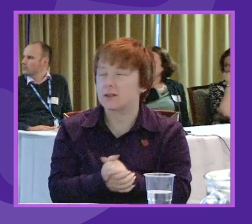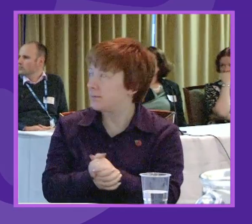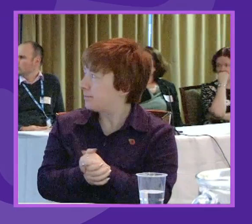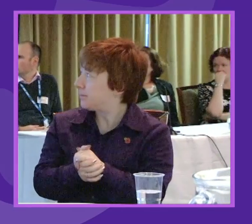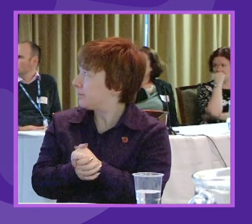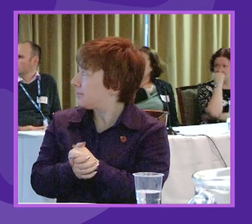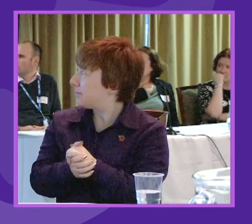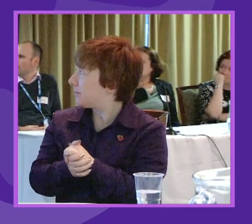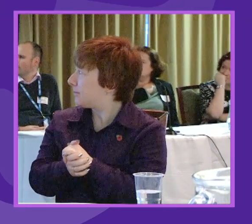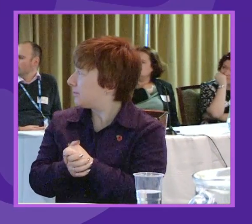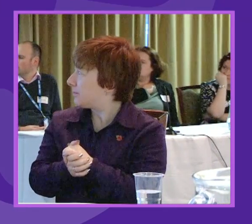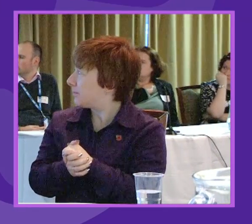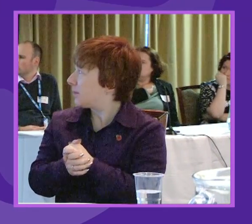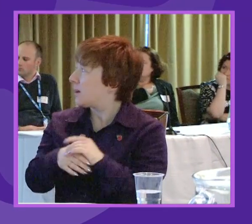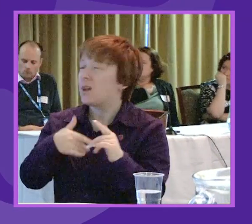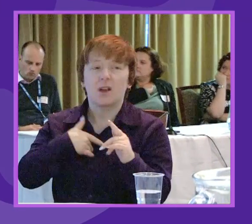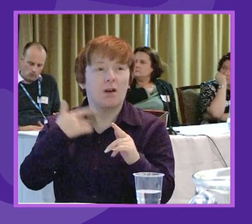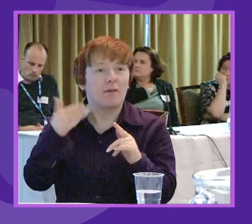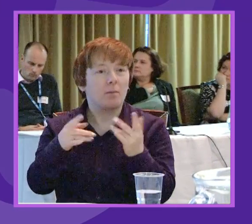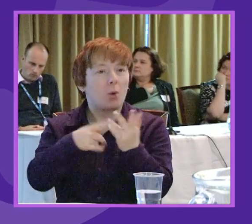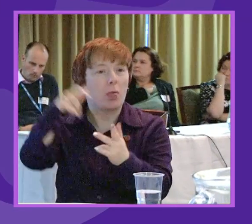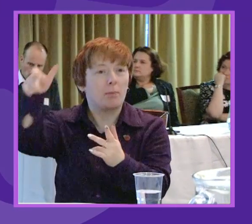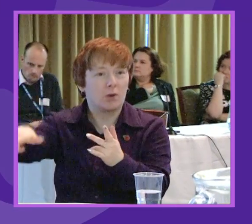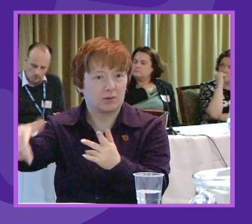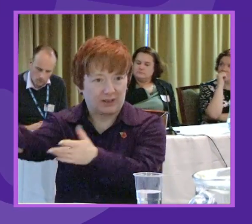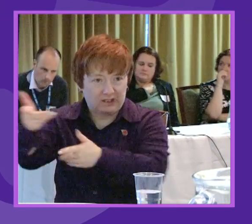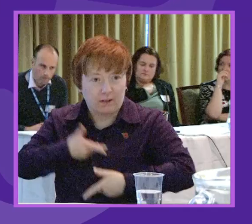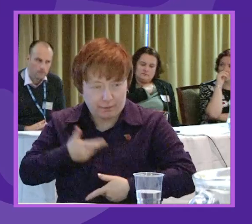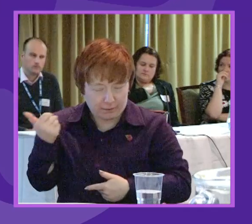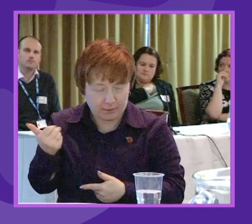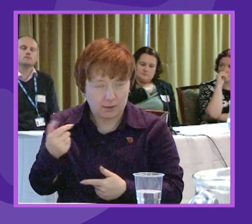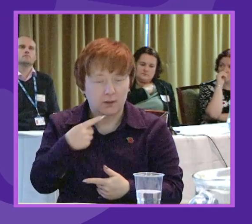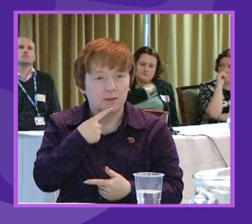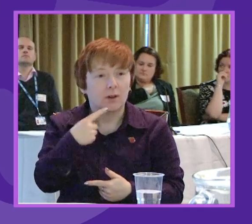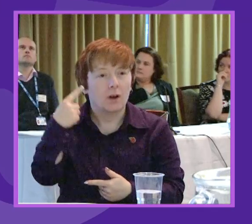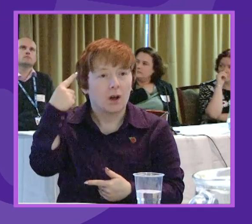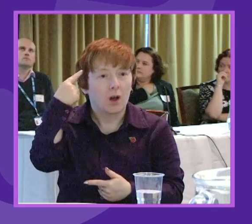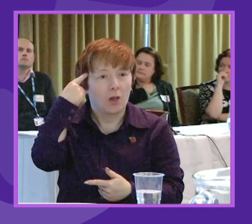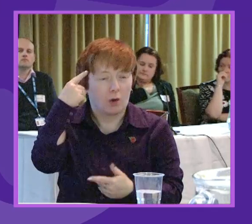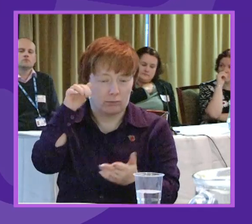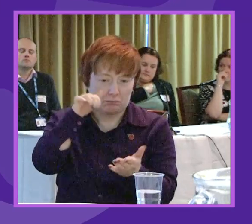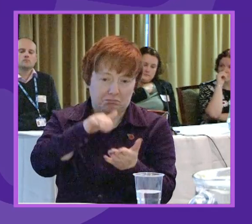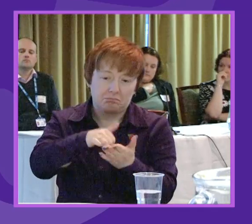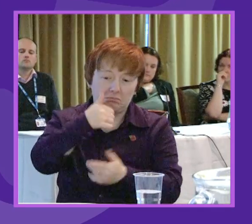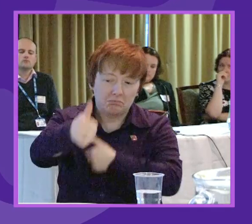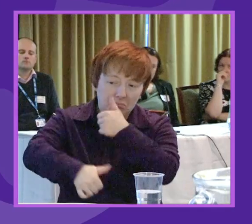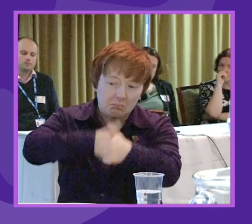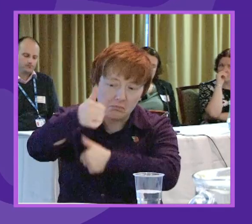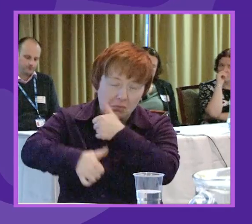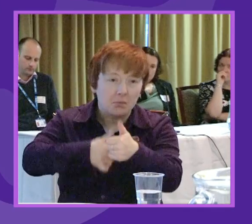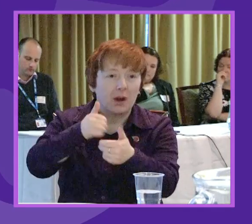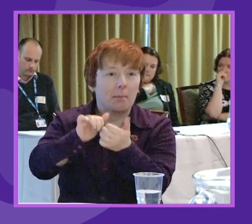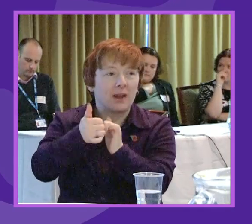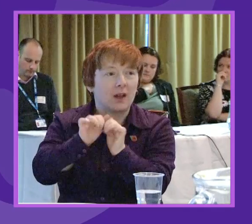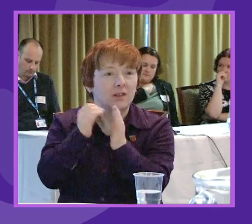services. And I'm honoured to read this for another service user that's not here, another peer. I thought it would be right to